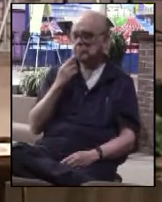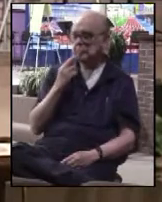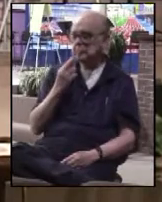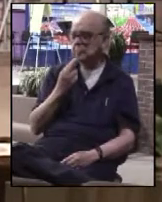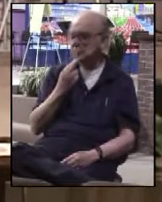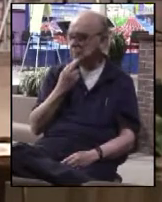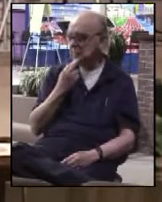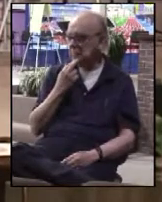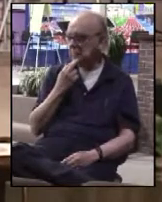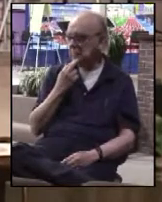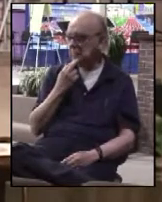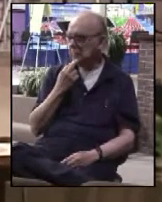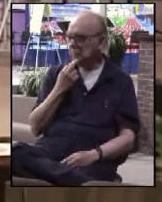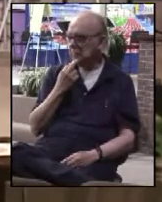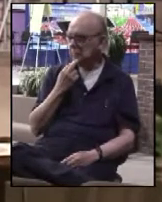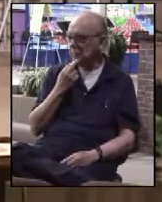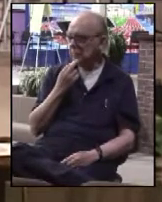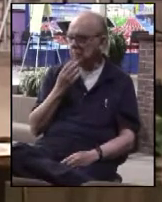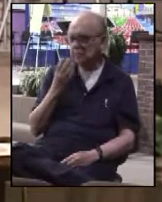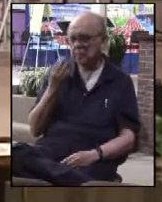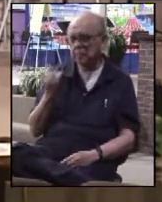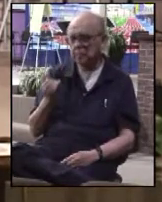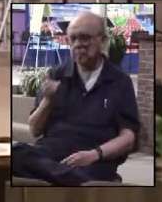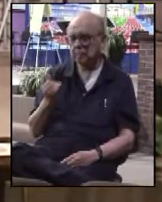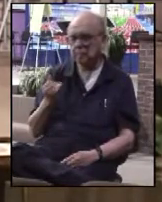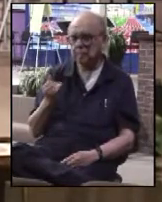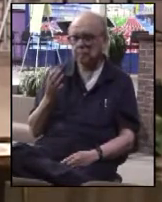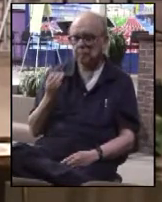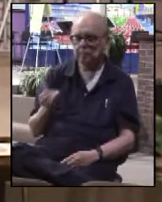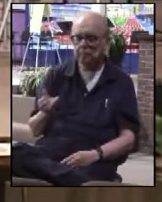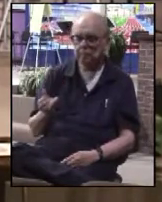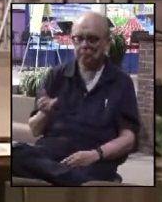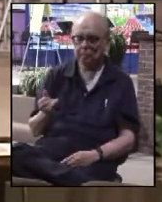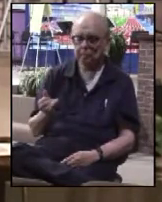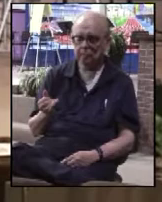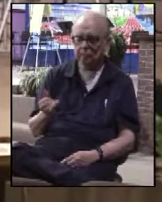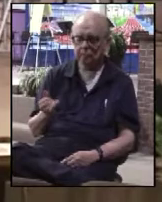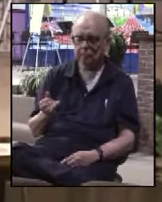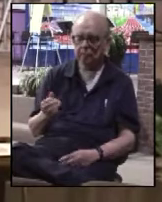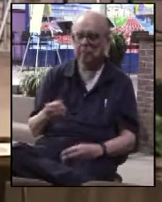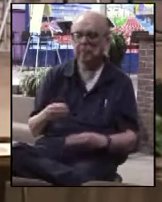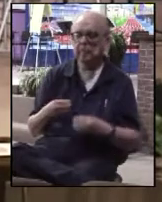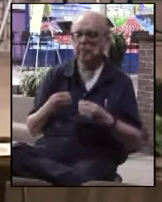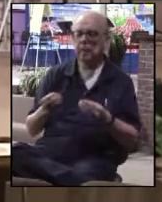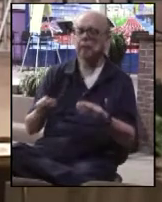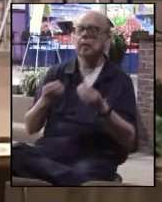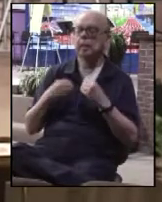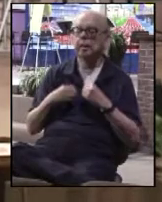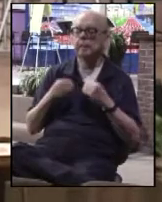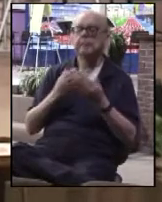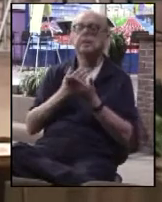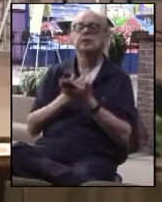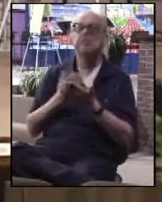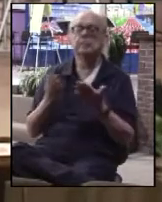why because it was offering me something